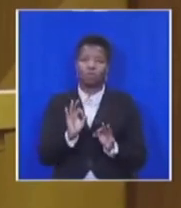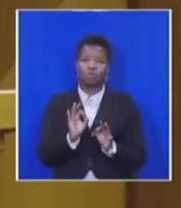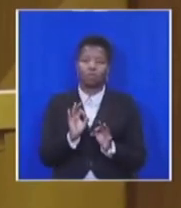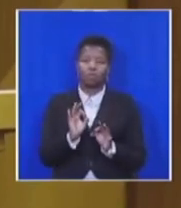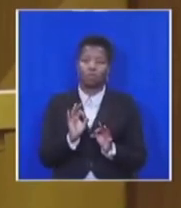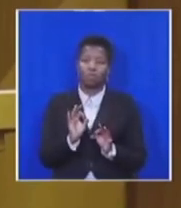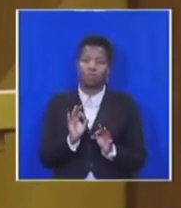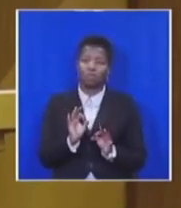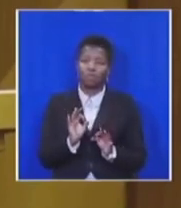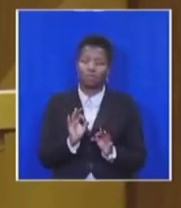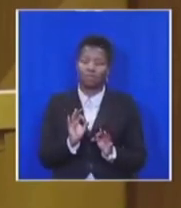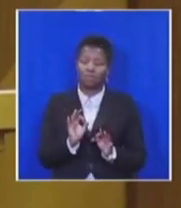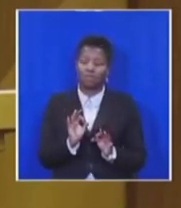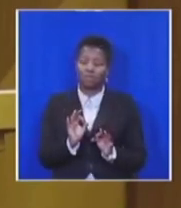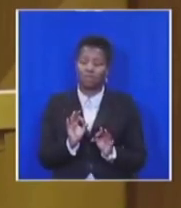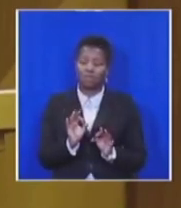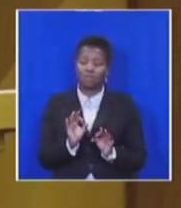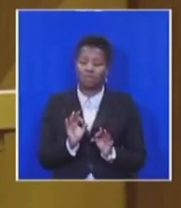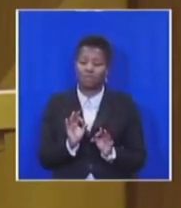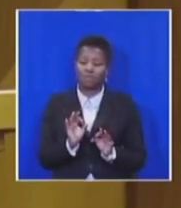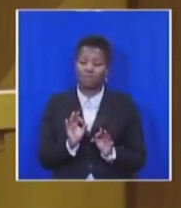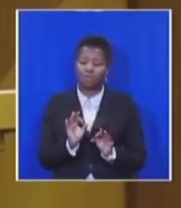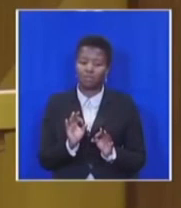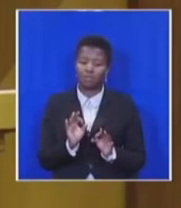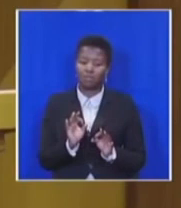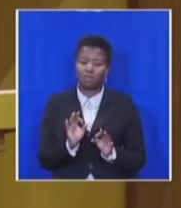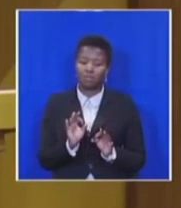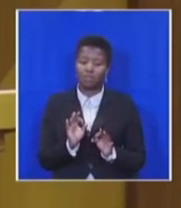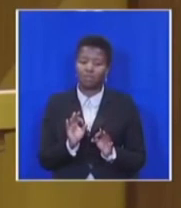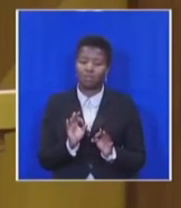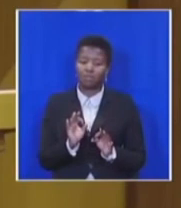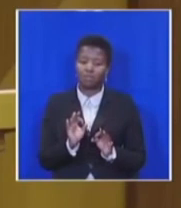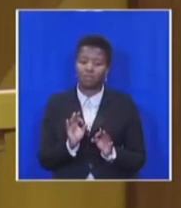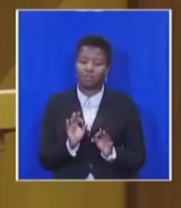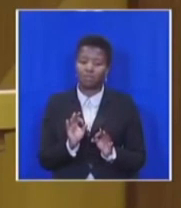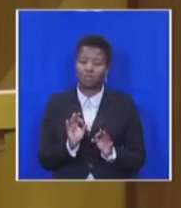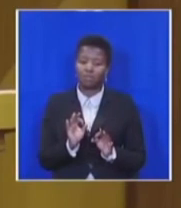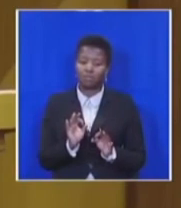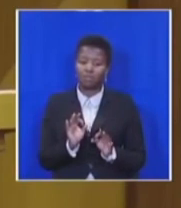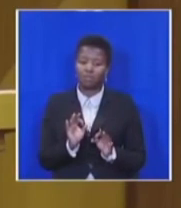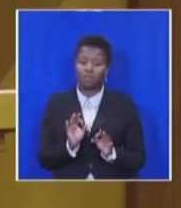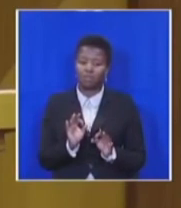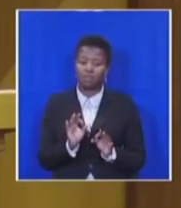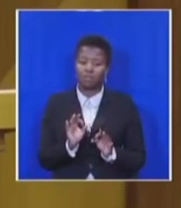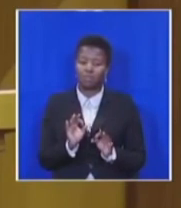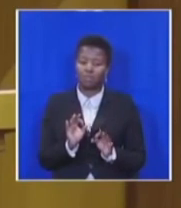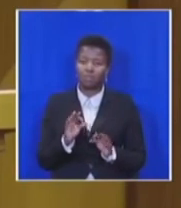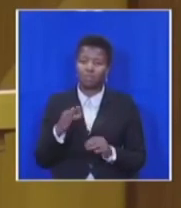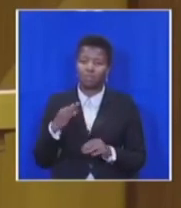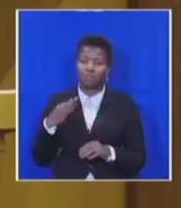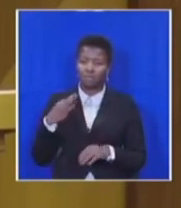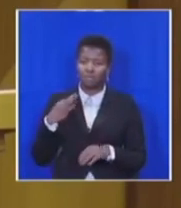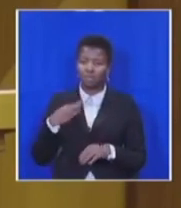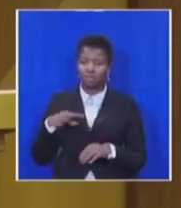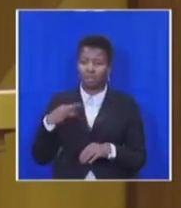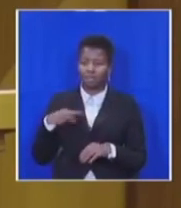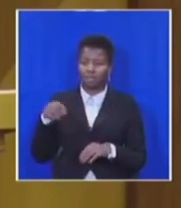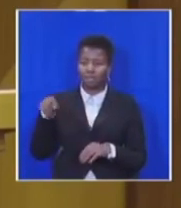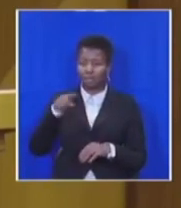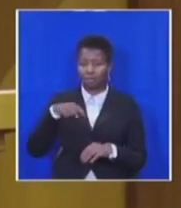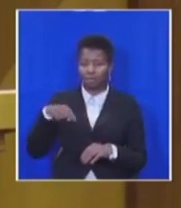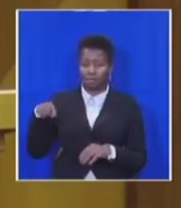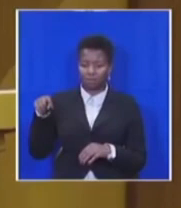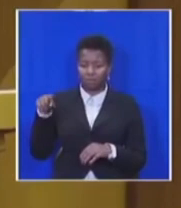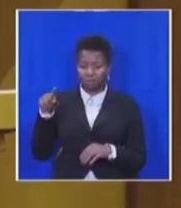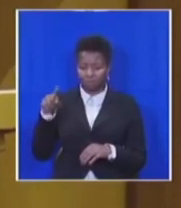arrogance e leng teng mo South Africa ka ANC ya kgaolwa. Ginger, ra go